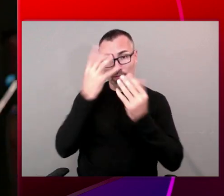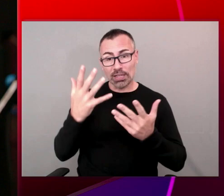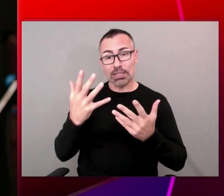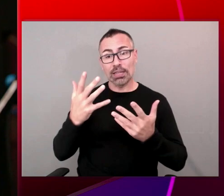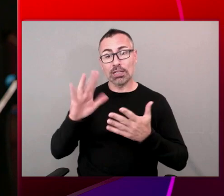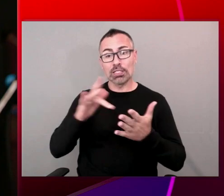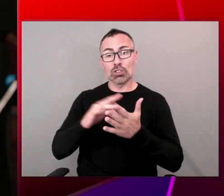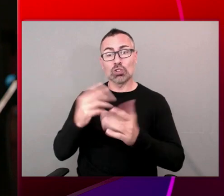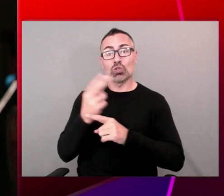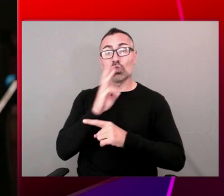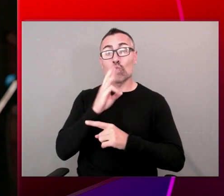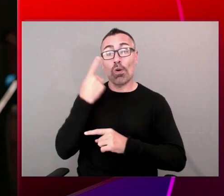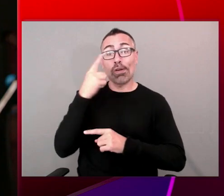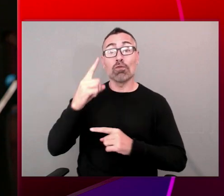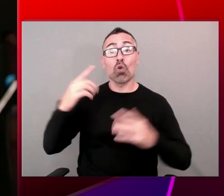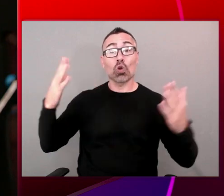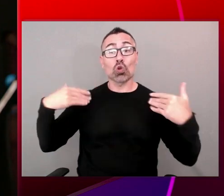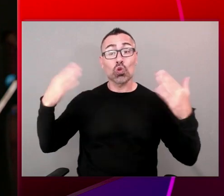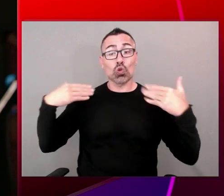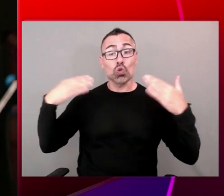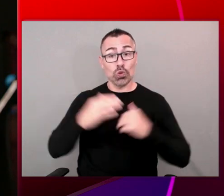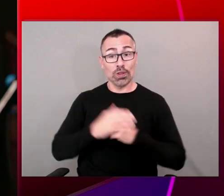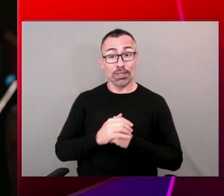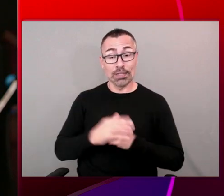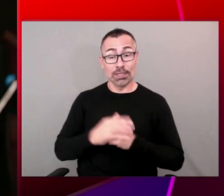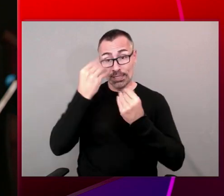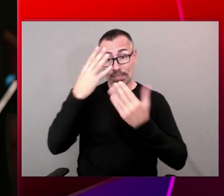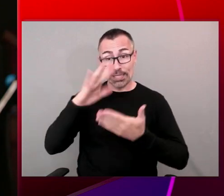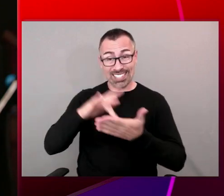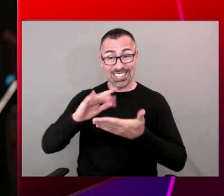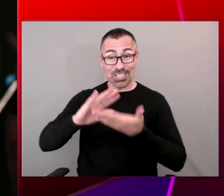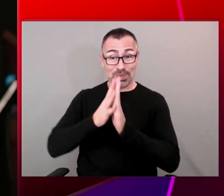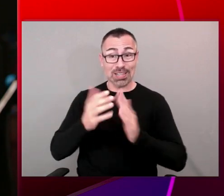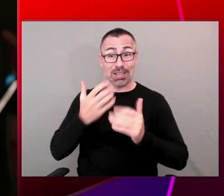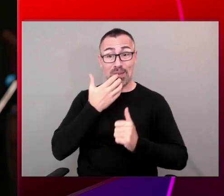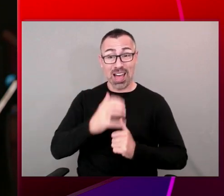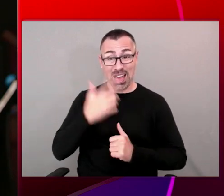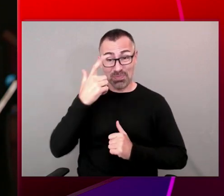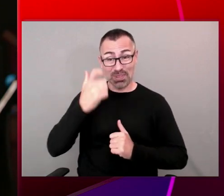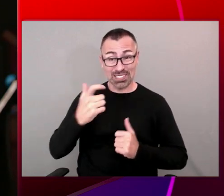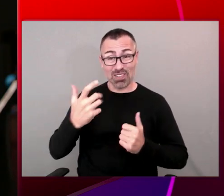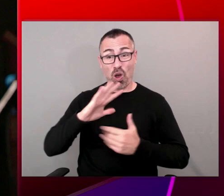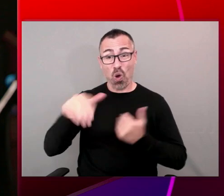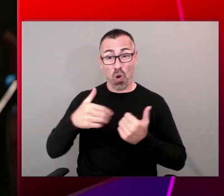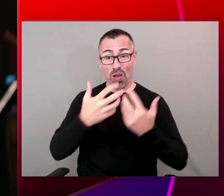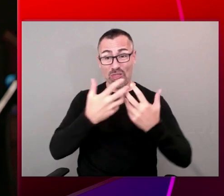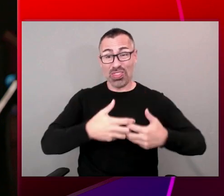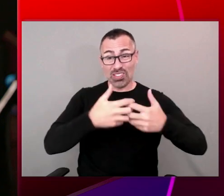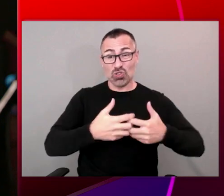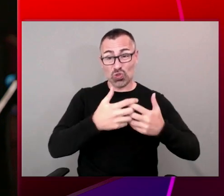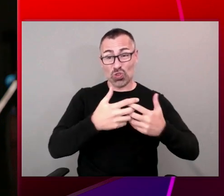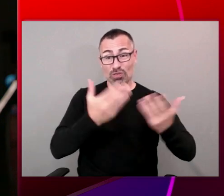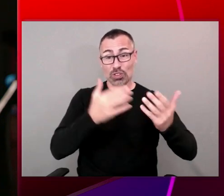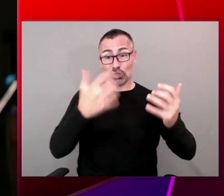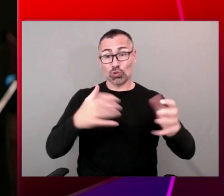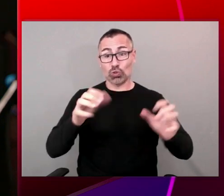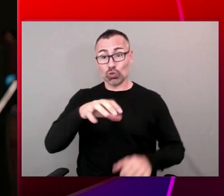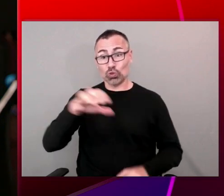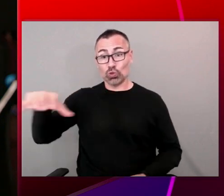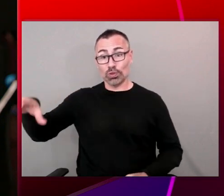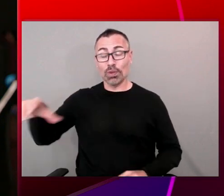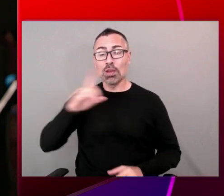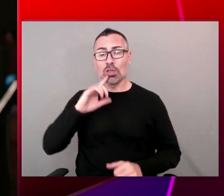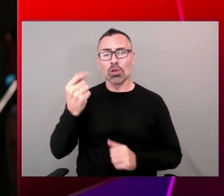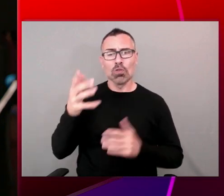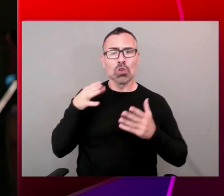So data centers get hot with all those servers in them. There's a couple different ways that you can cool a data center. So you can basically flip on the